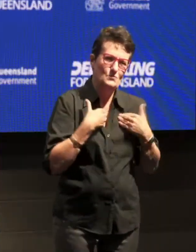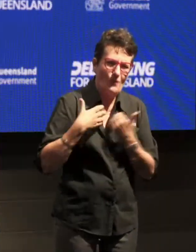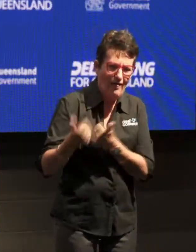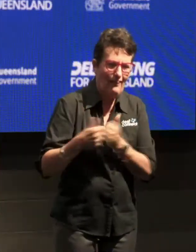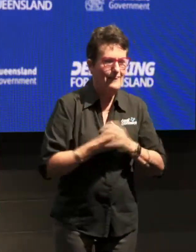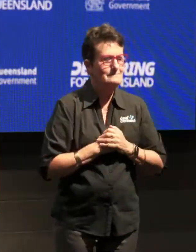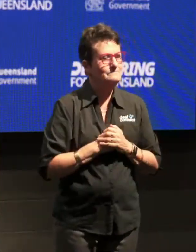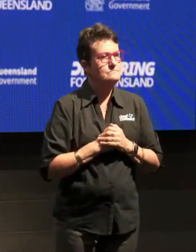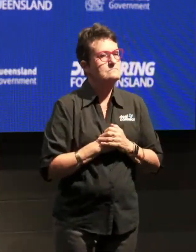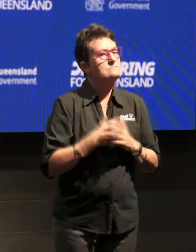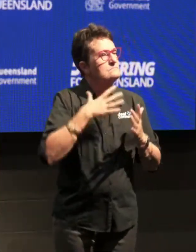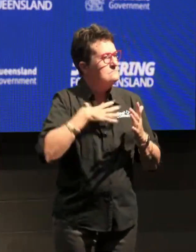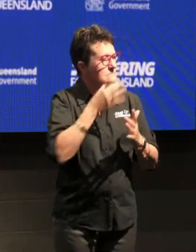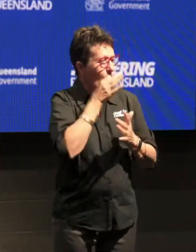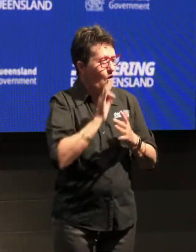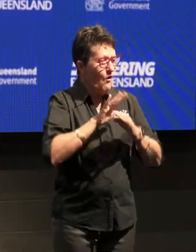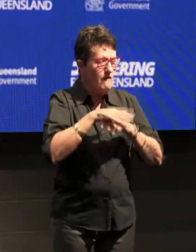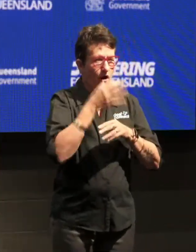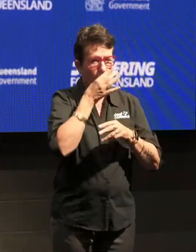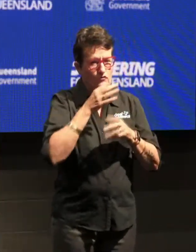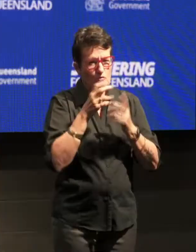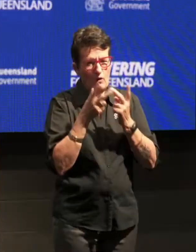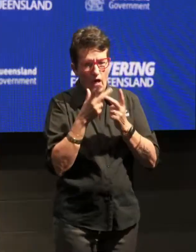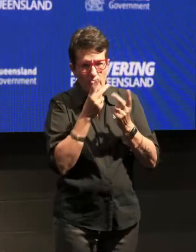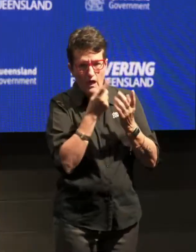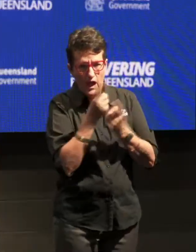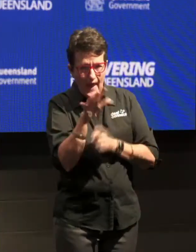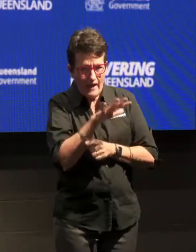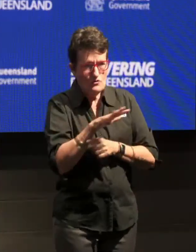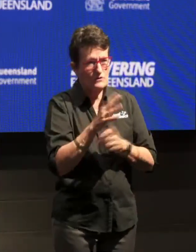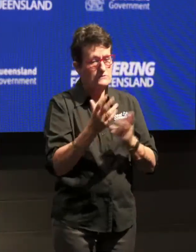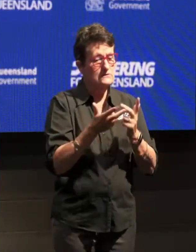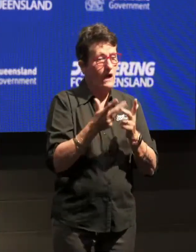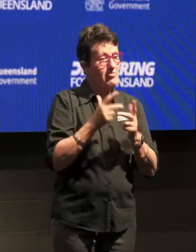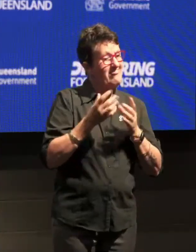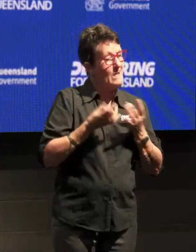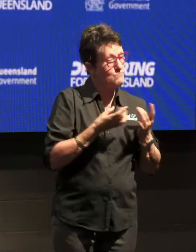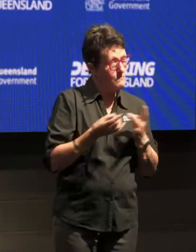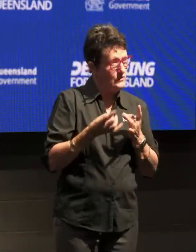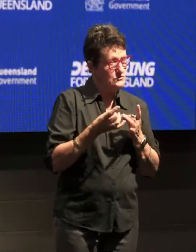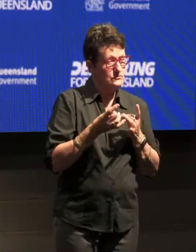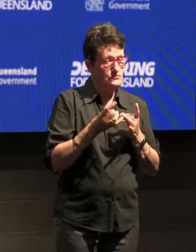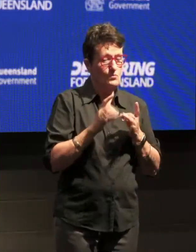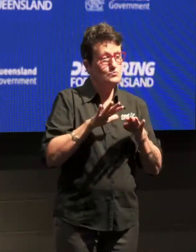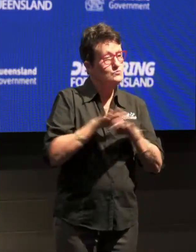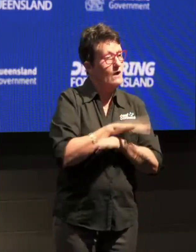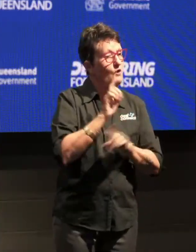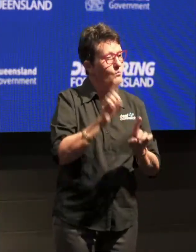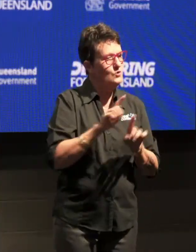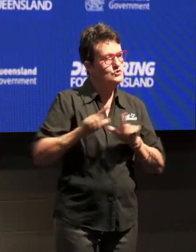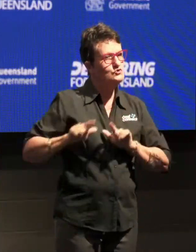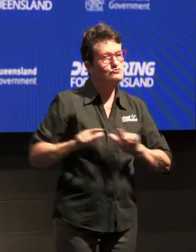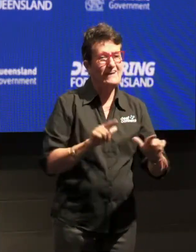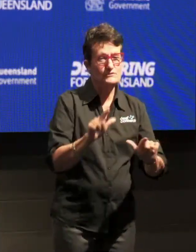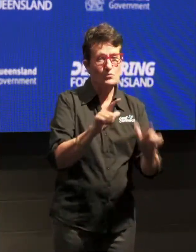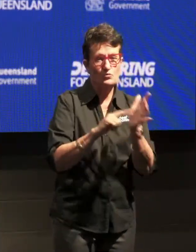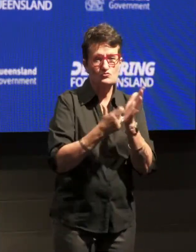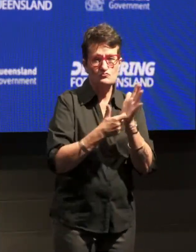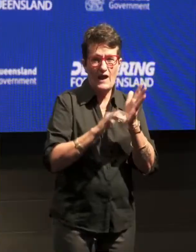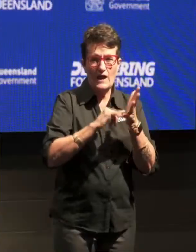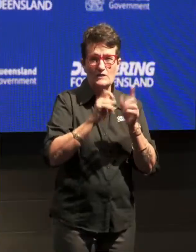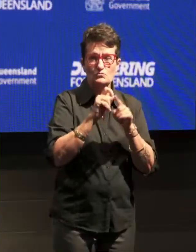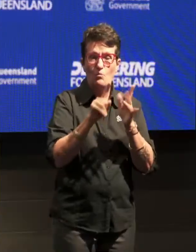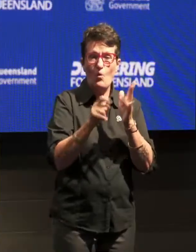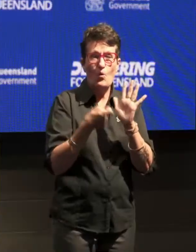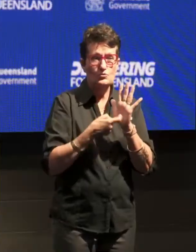just turn briefly to a couple of other areas before I get into those preparation things. So let me start with transport. I mentioned yesterday, but I